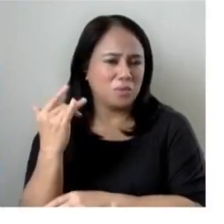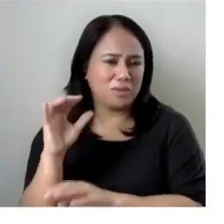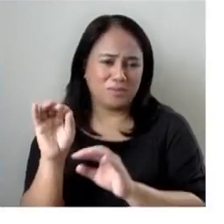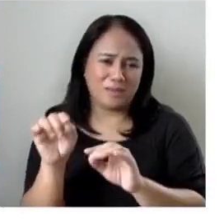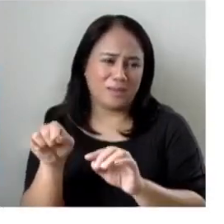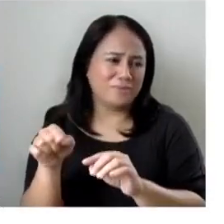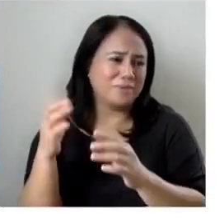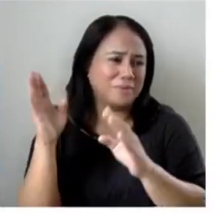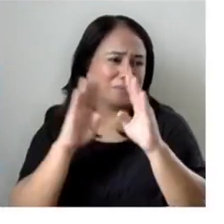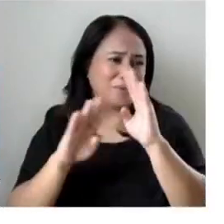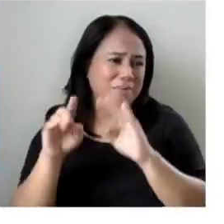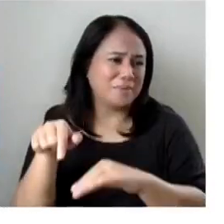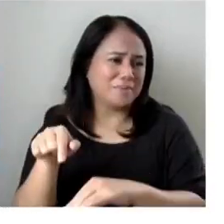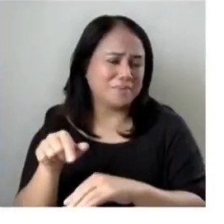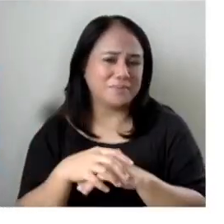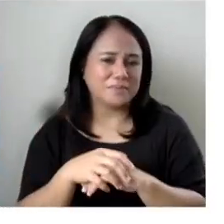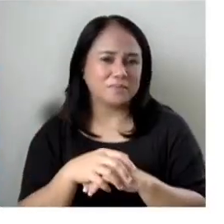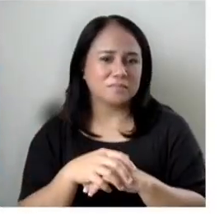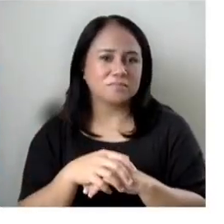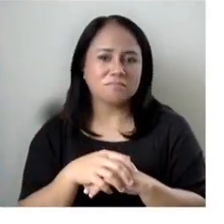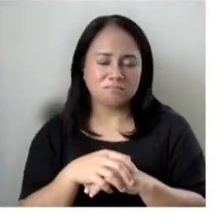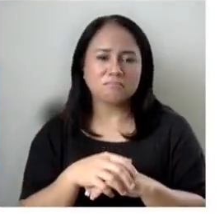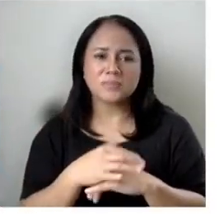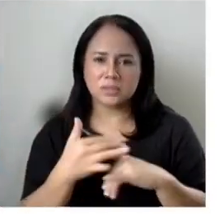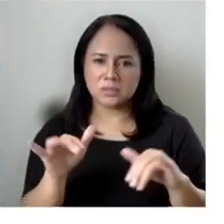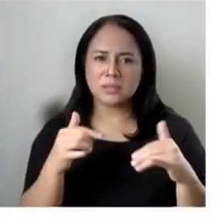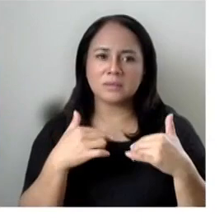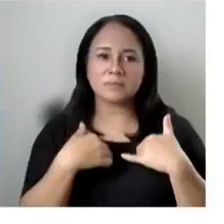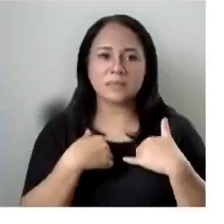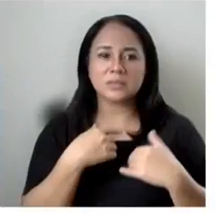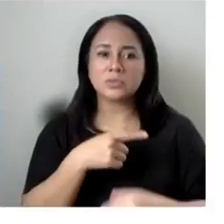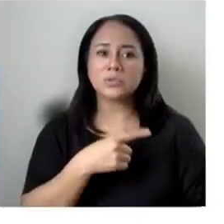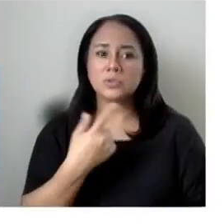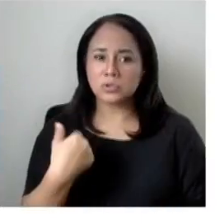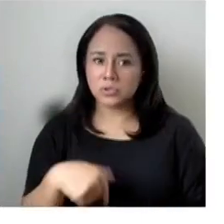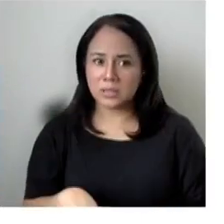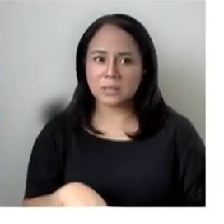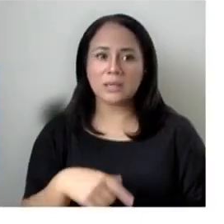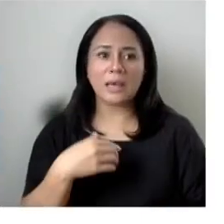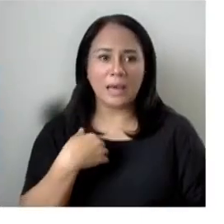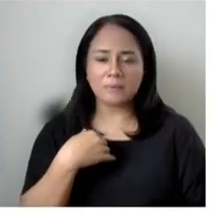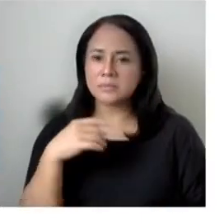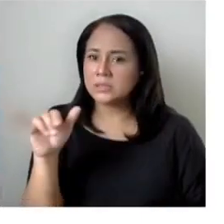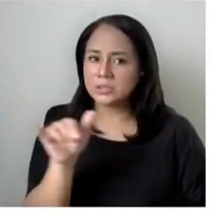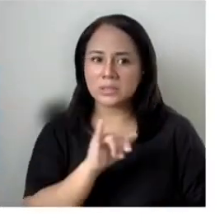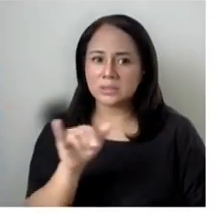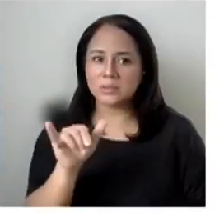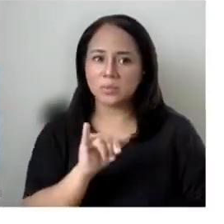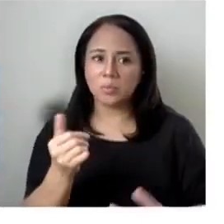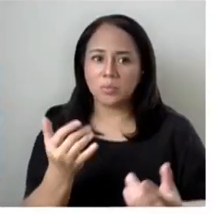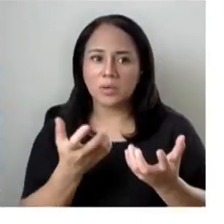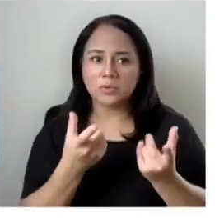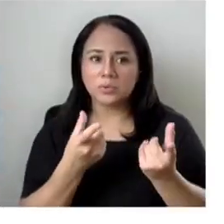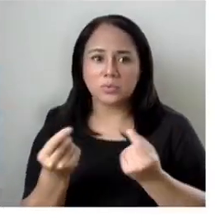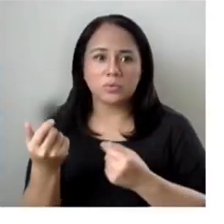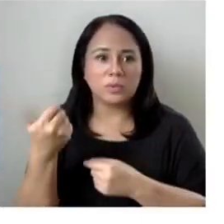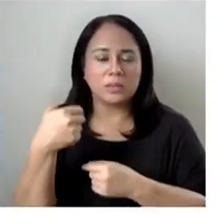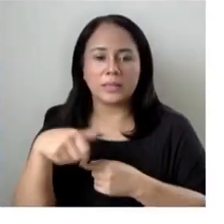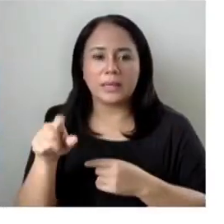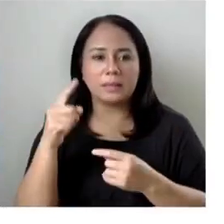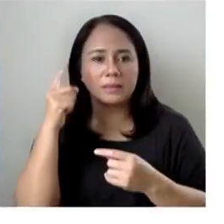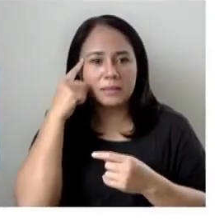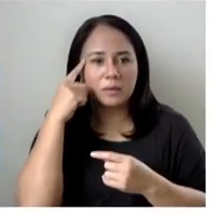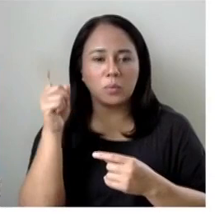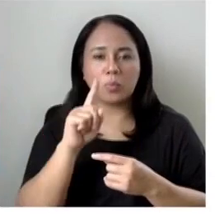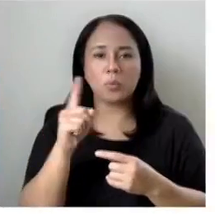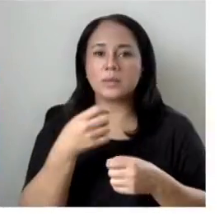opposed to a union. Conversely, though, China has been able to do exactly what they want to do without any regard for what we may